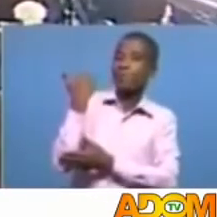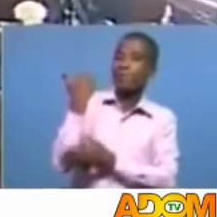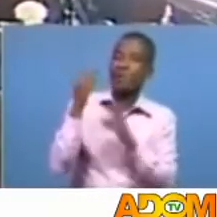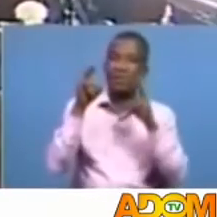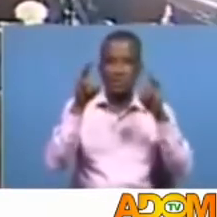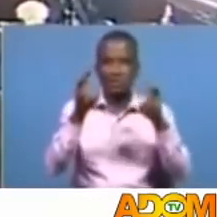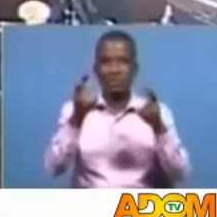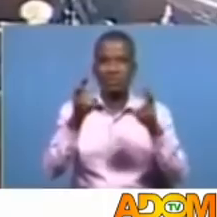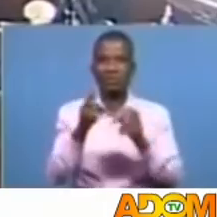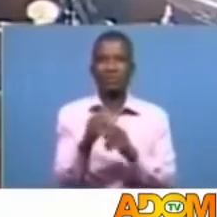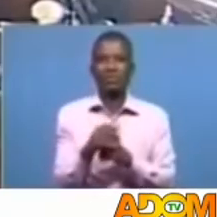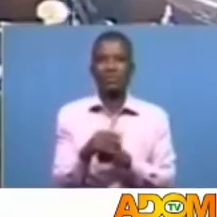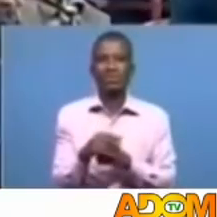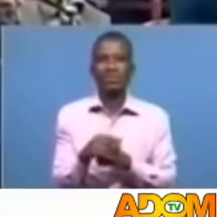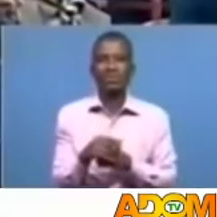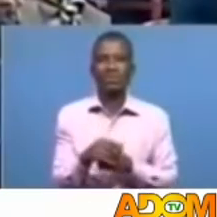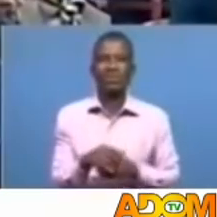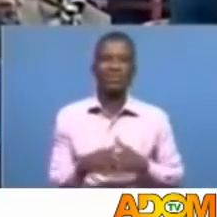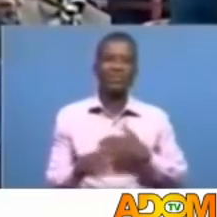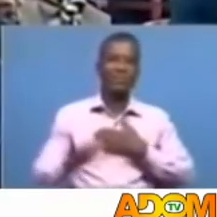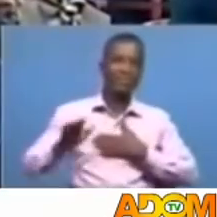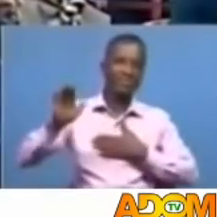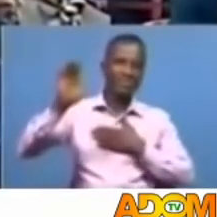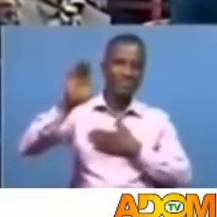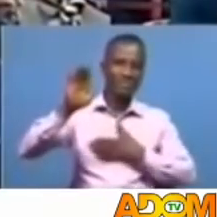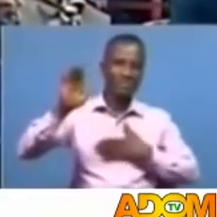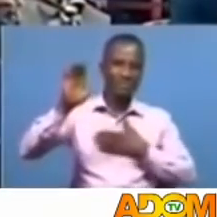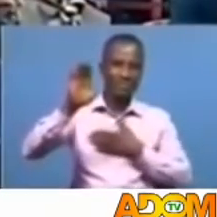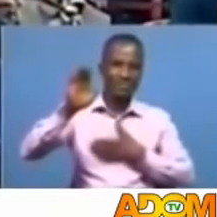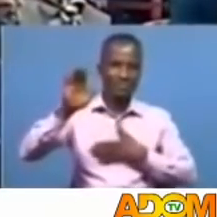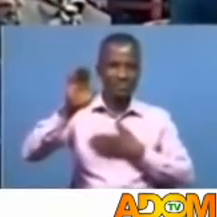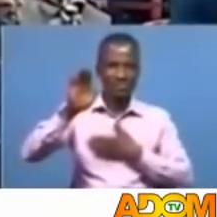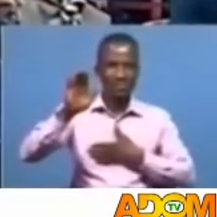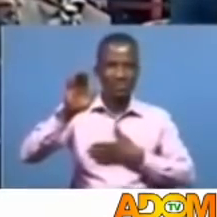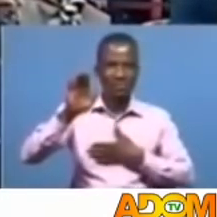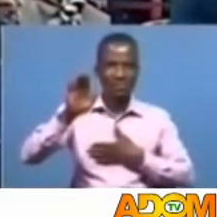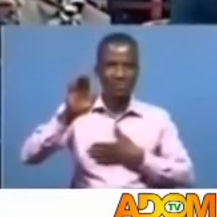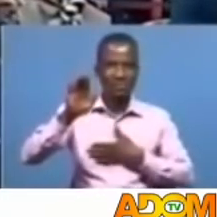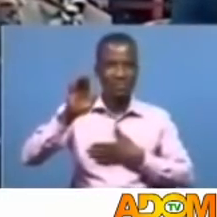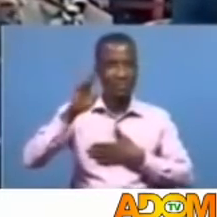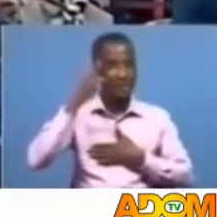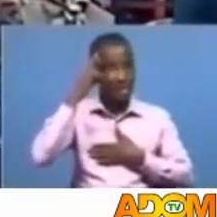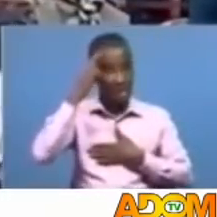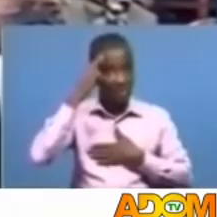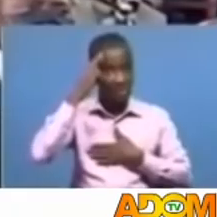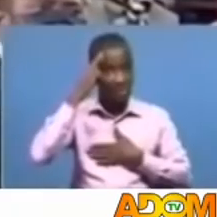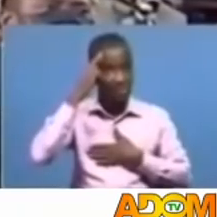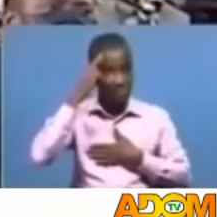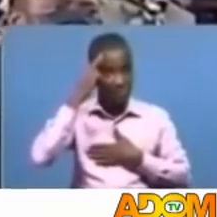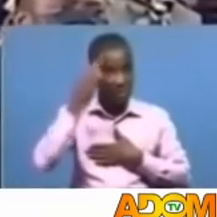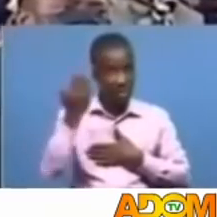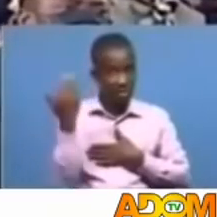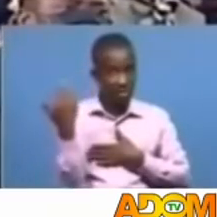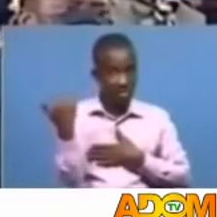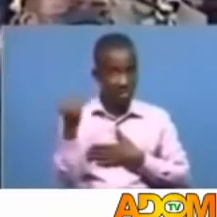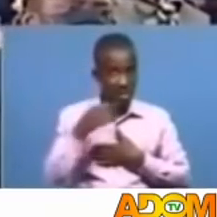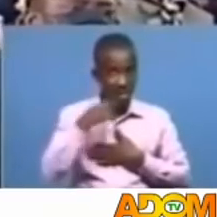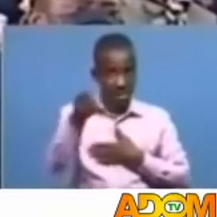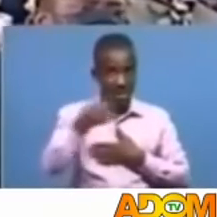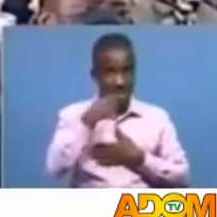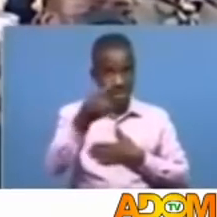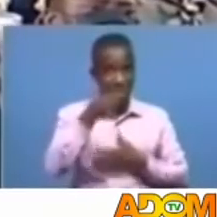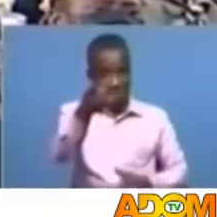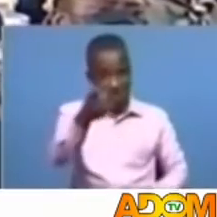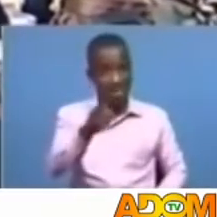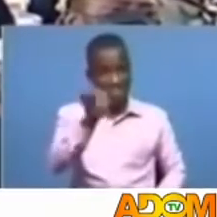positions? My lords, we could not, for the reason that I've given a few times in this court.